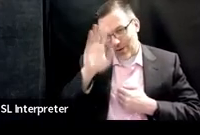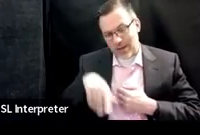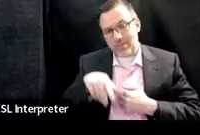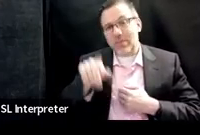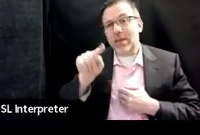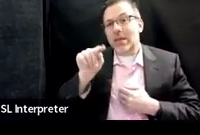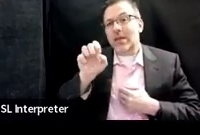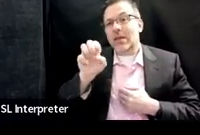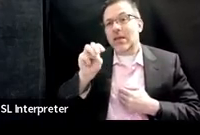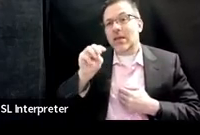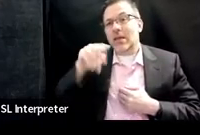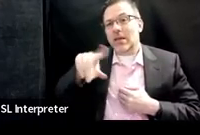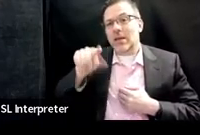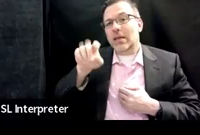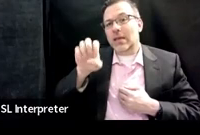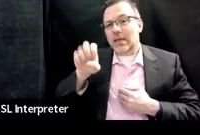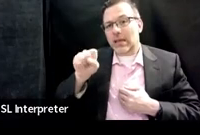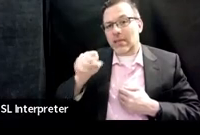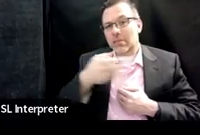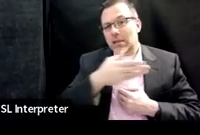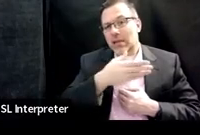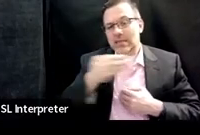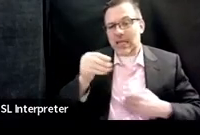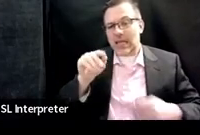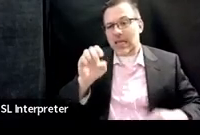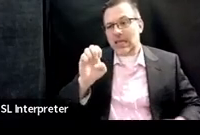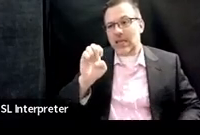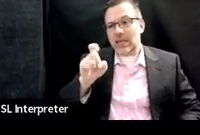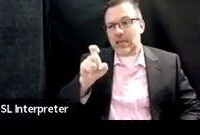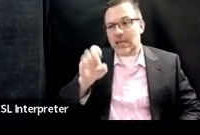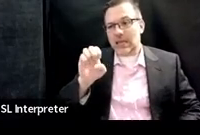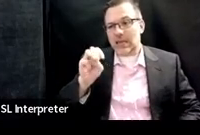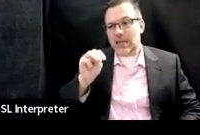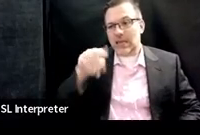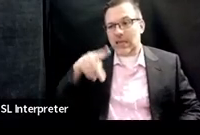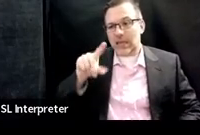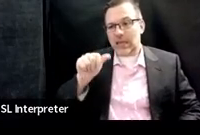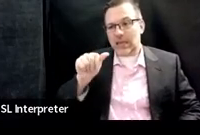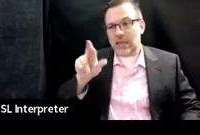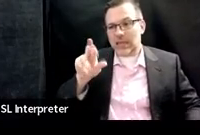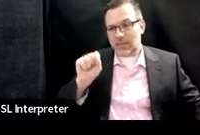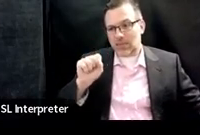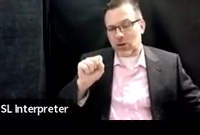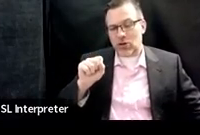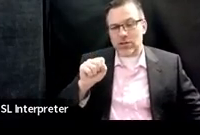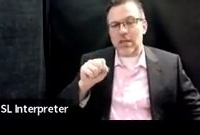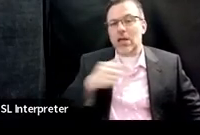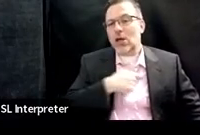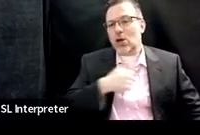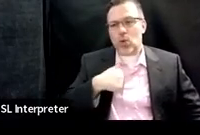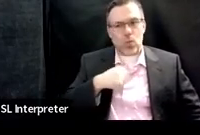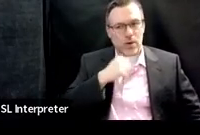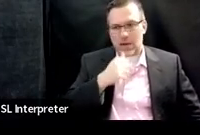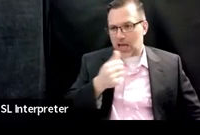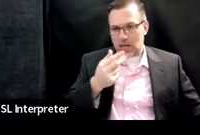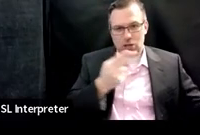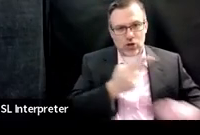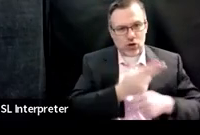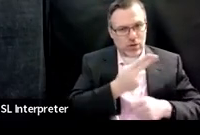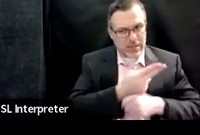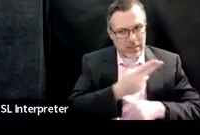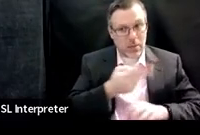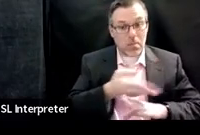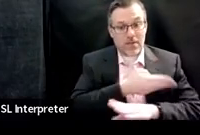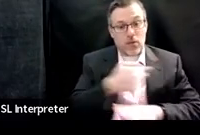and exemplars were pulled, right? We stopped using them before I took over this position because what they were finding was